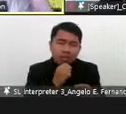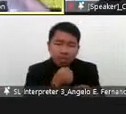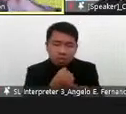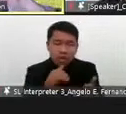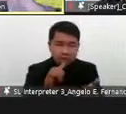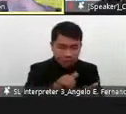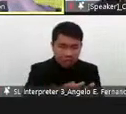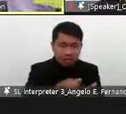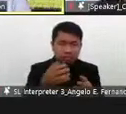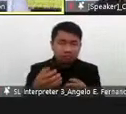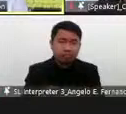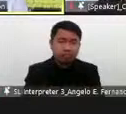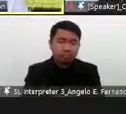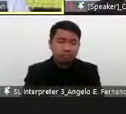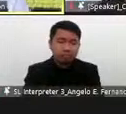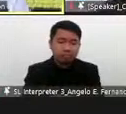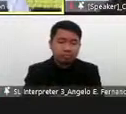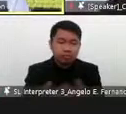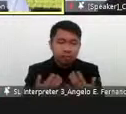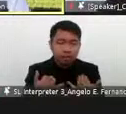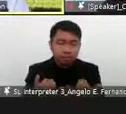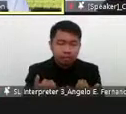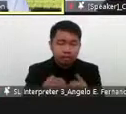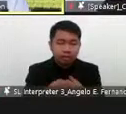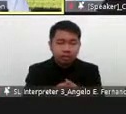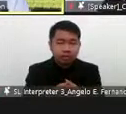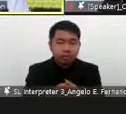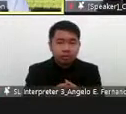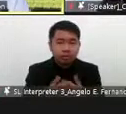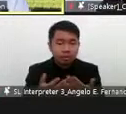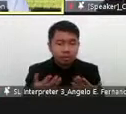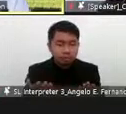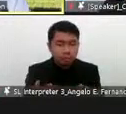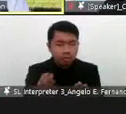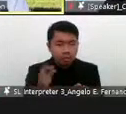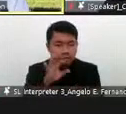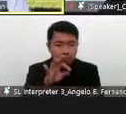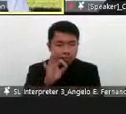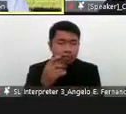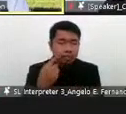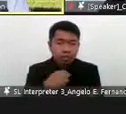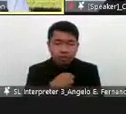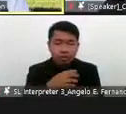then they're going to be preserved in that context. Now, where we find them, though, we want to then look for